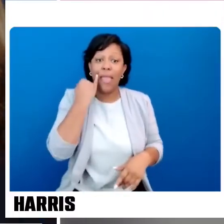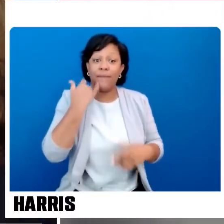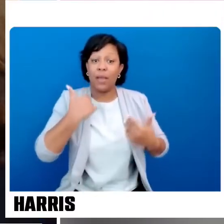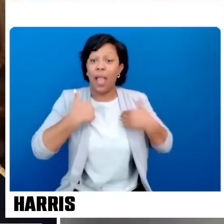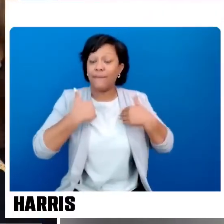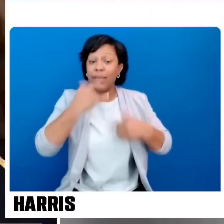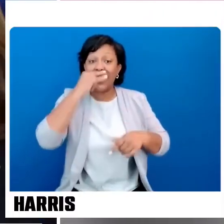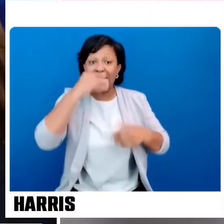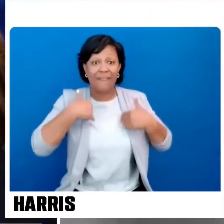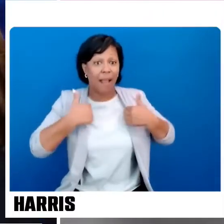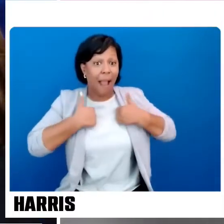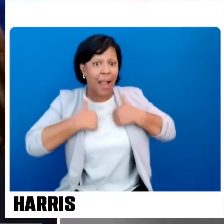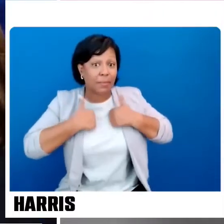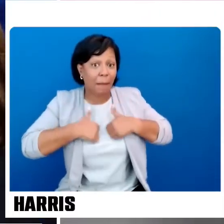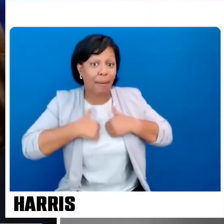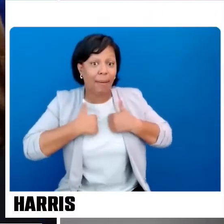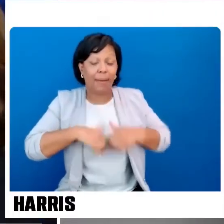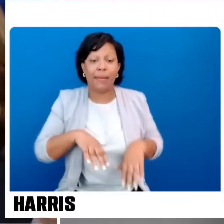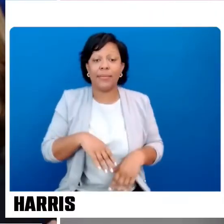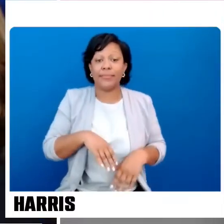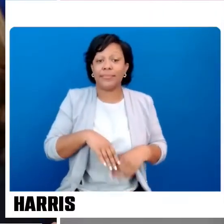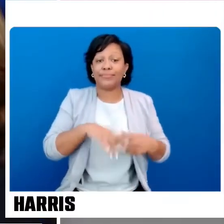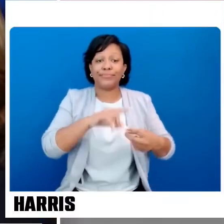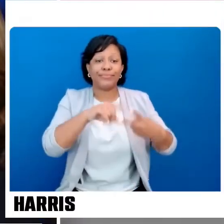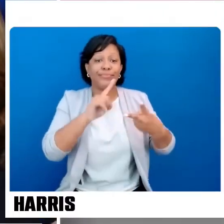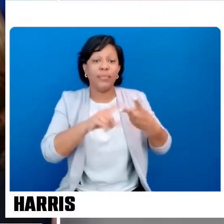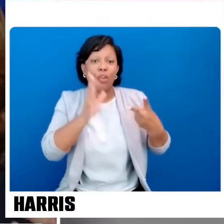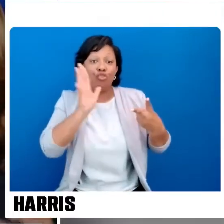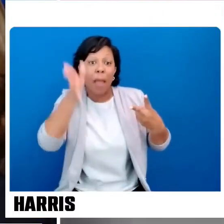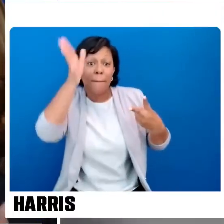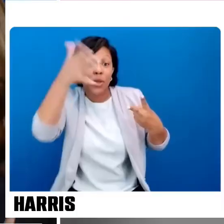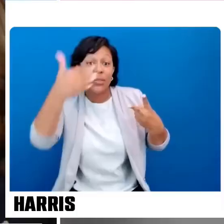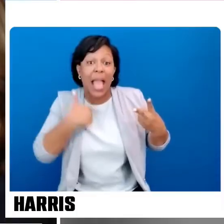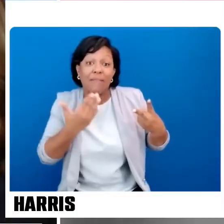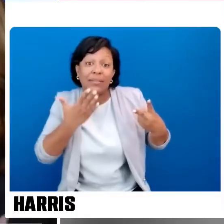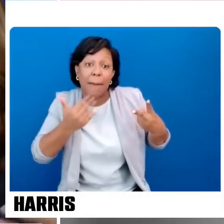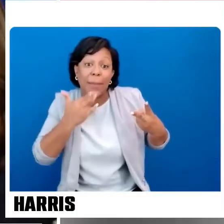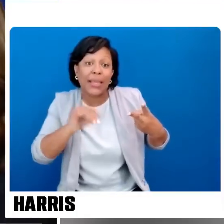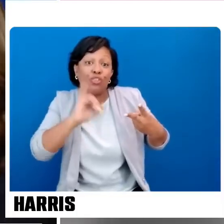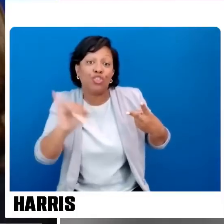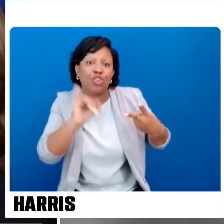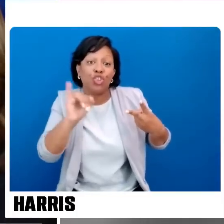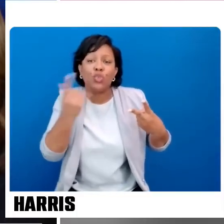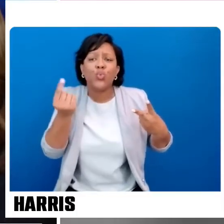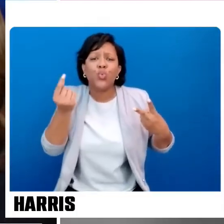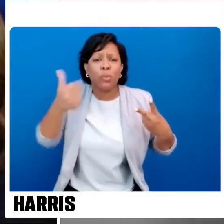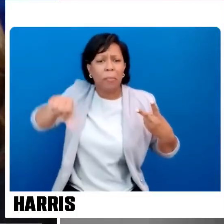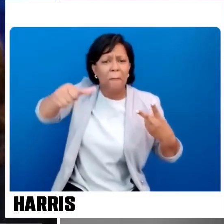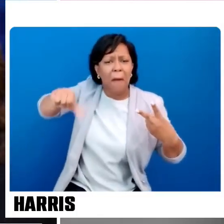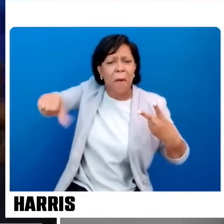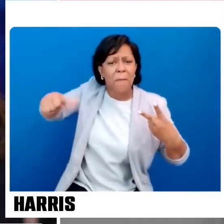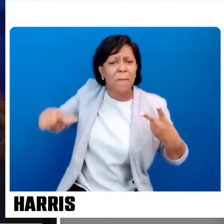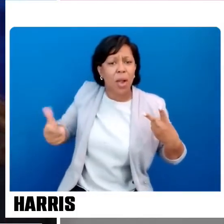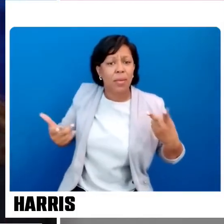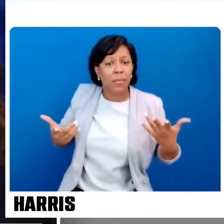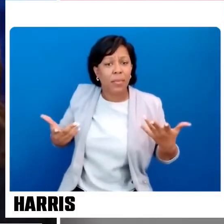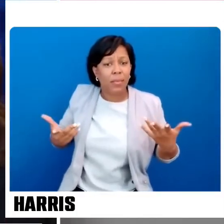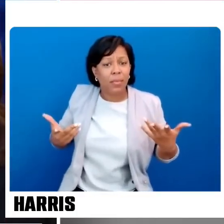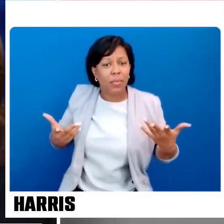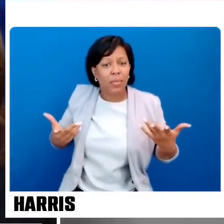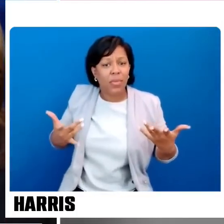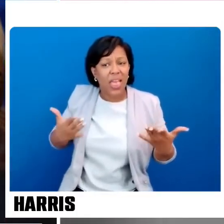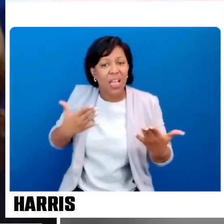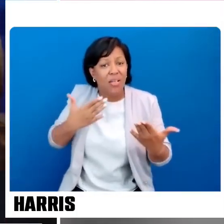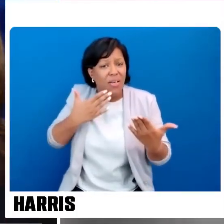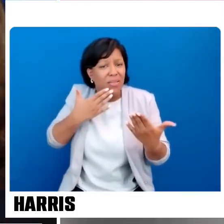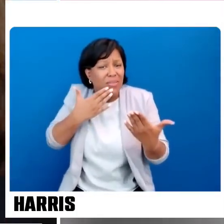a grandparent had diabetes? And thankfully, as I've been vice president and we, over the last 4 years, have strengthened the